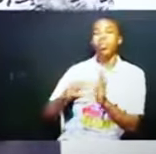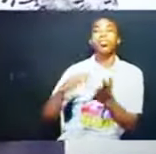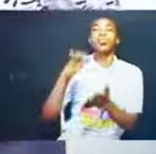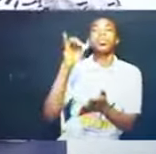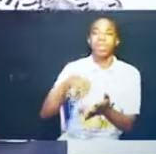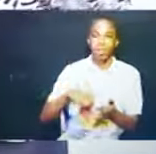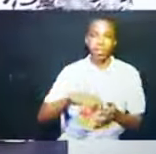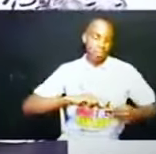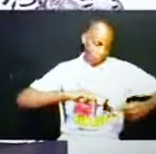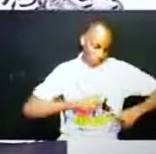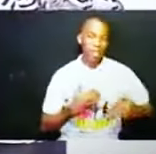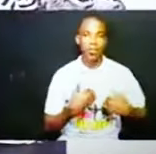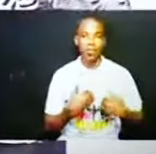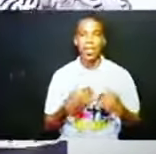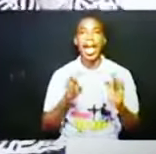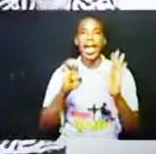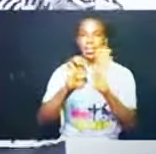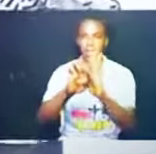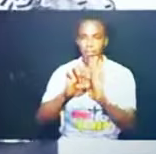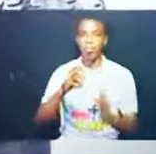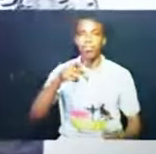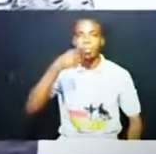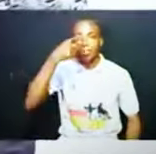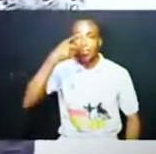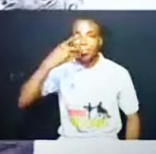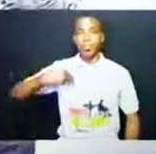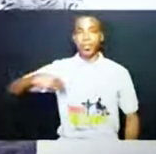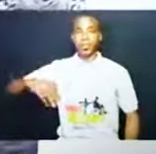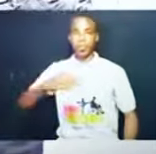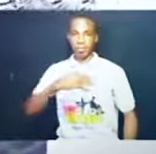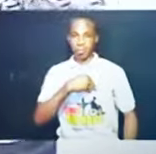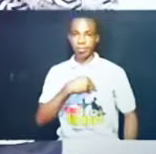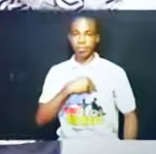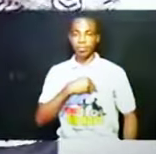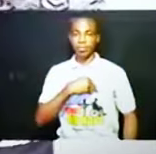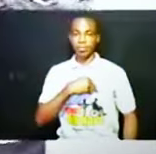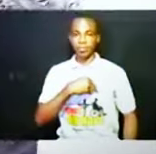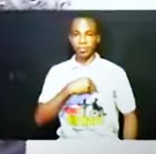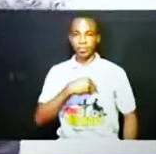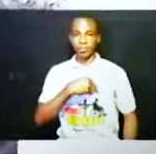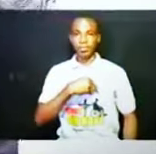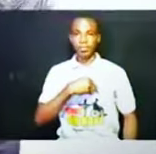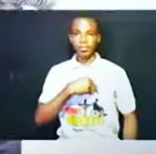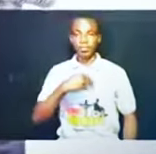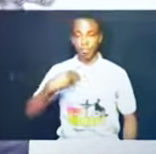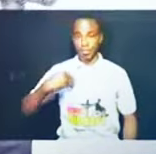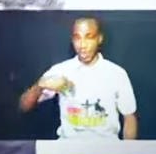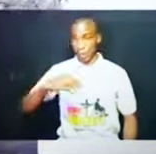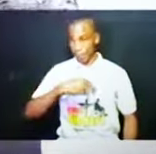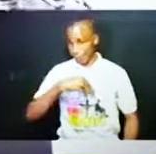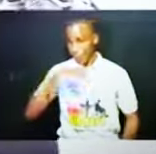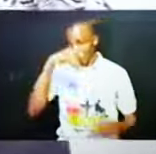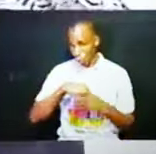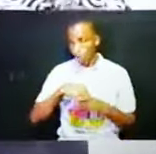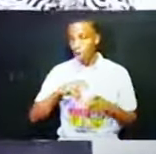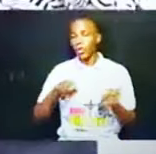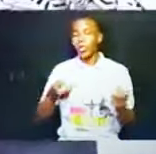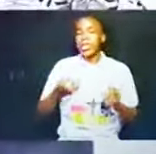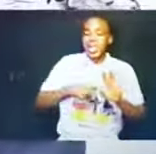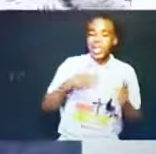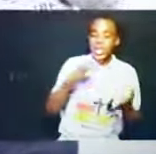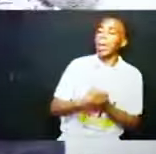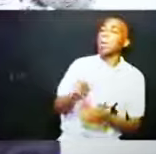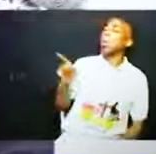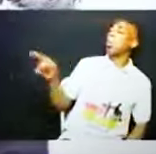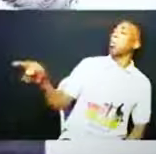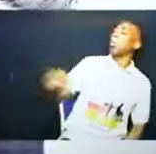of the Church of Pentecost. Timumianka say via Pentecost, sorry ba. And then the person says, You Pentecost people. No, no, yeah, sorry ba no kasa was a